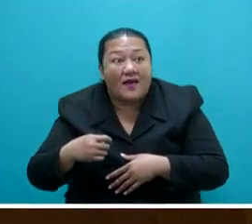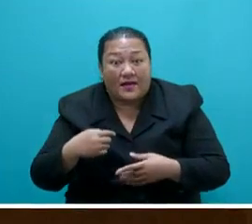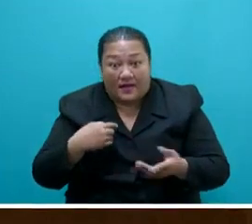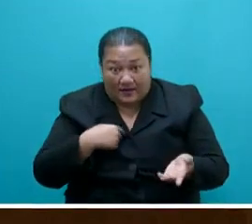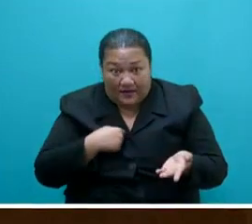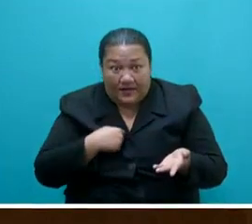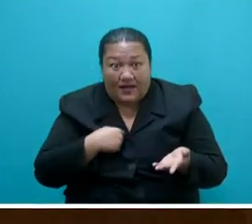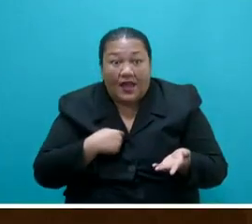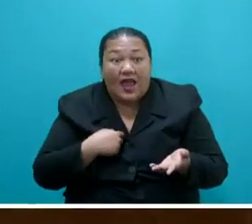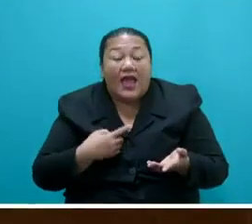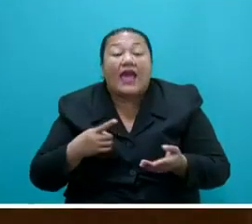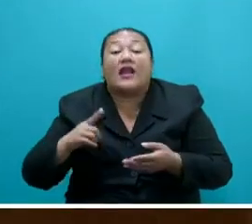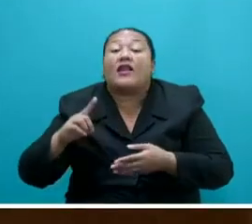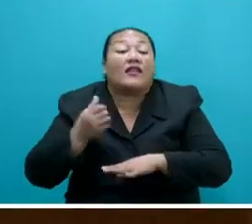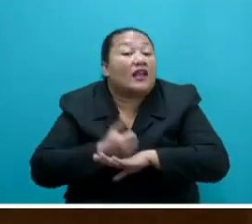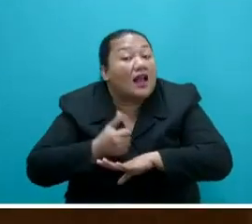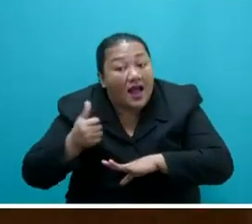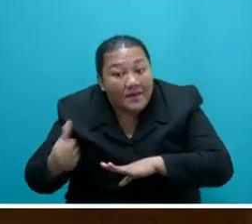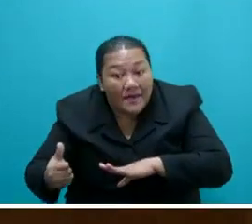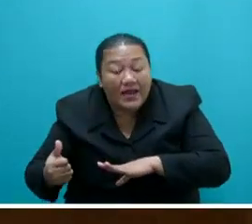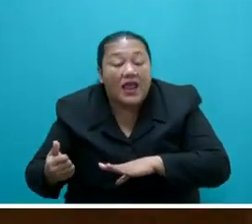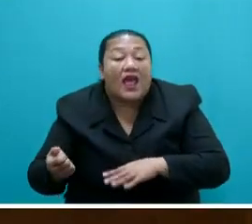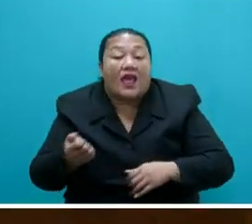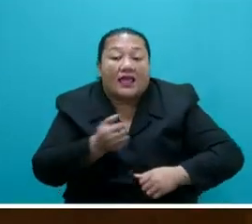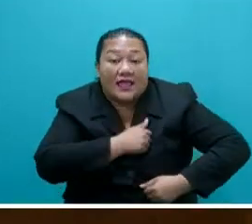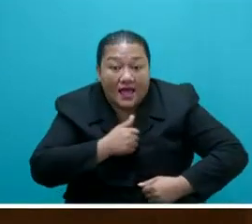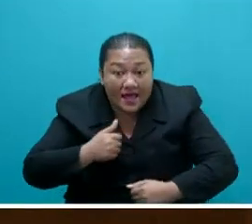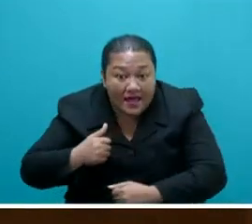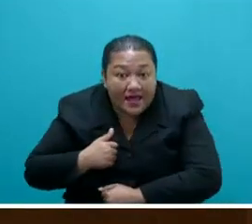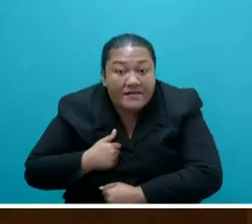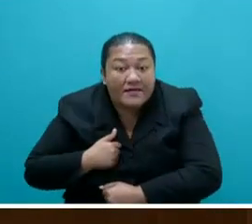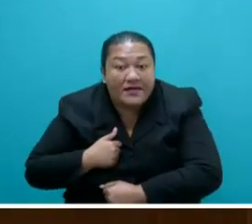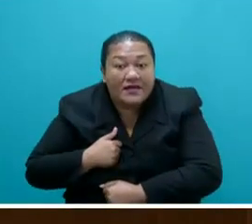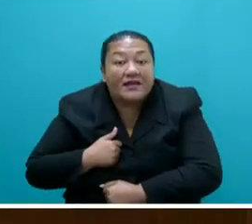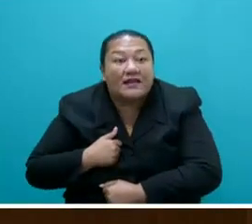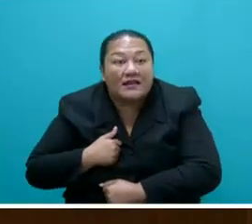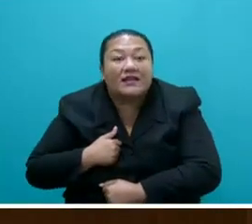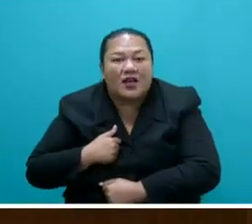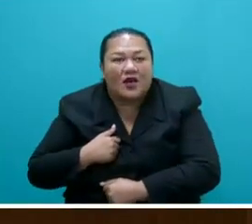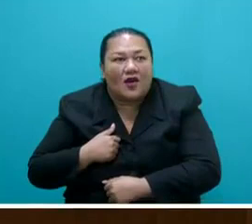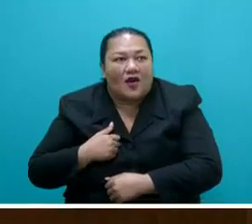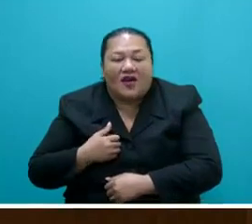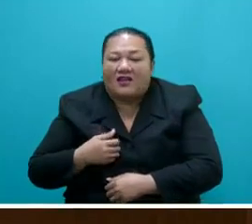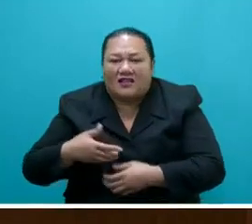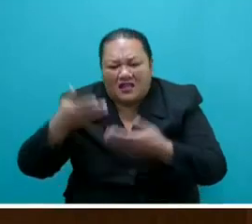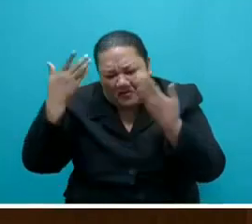the Fiji First government, have done to bring Fiji where we are today.